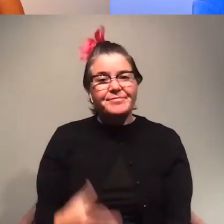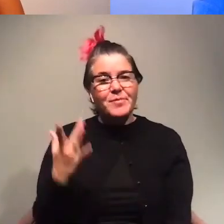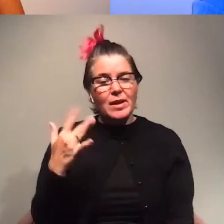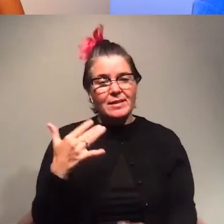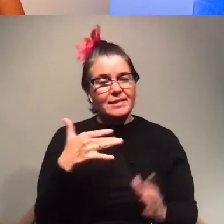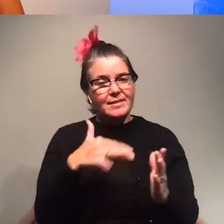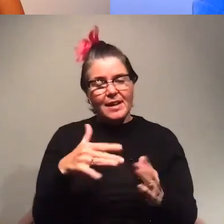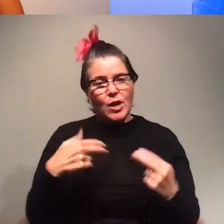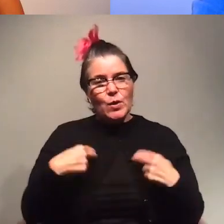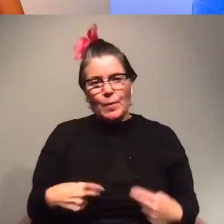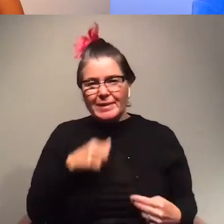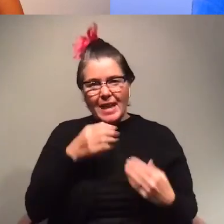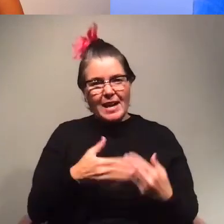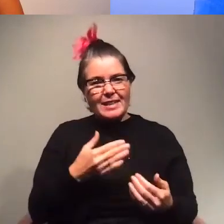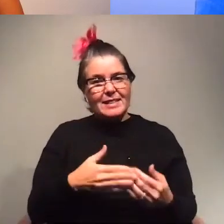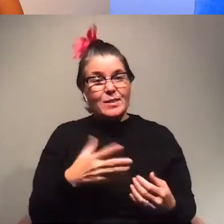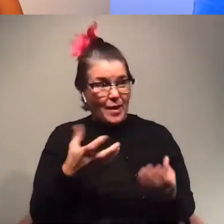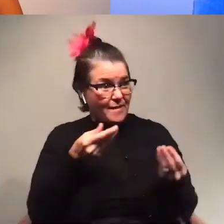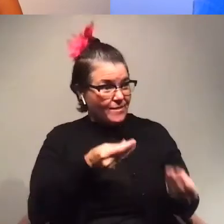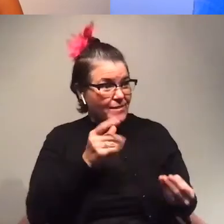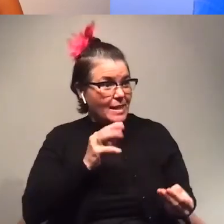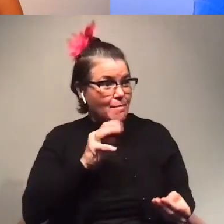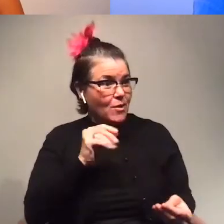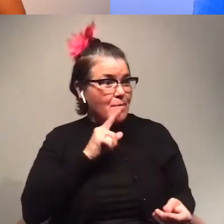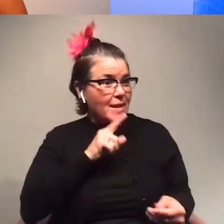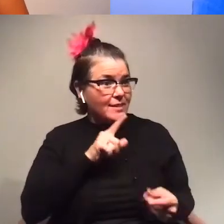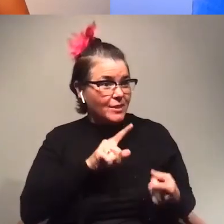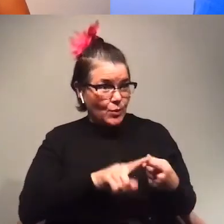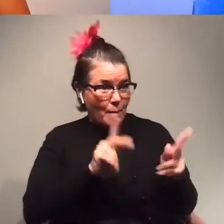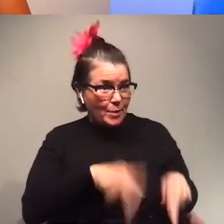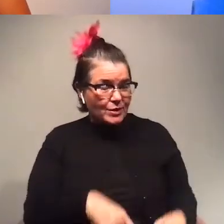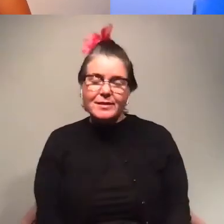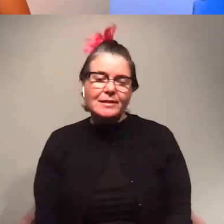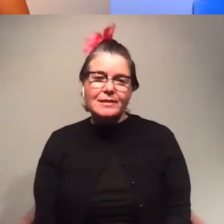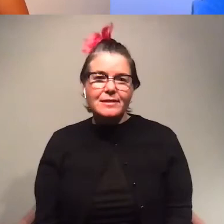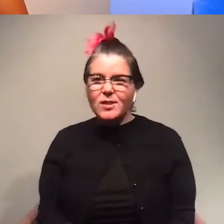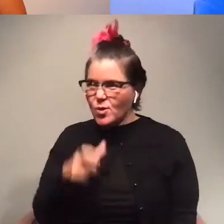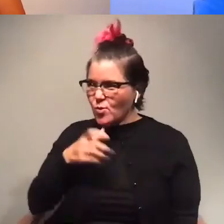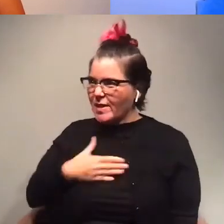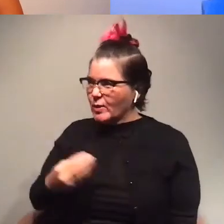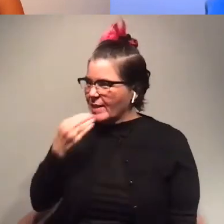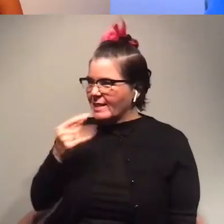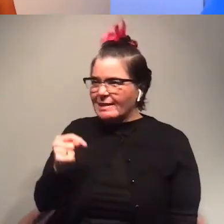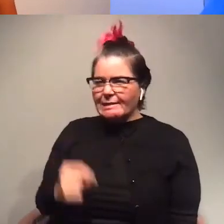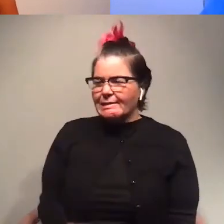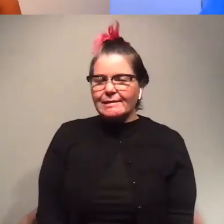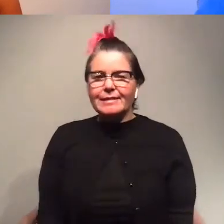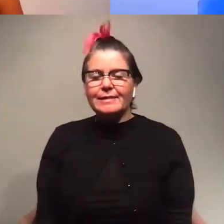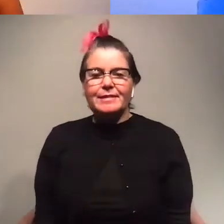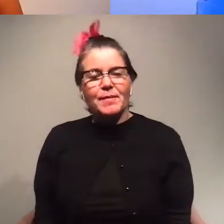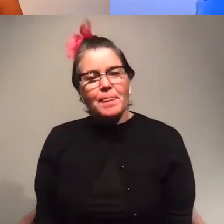not easy. Who wants to feed microplastics to a human? Who wants to eat the microplastics too?